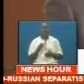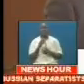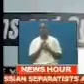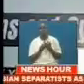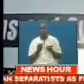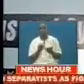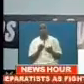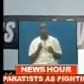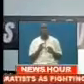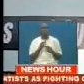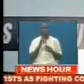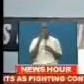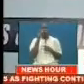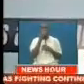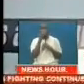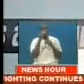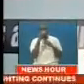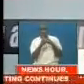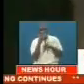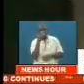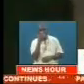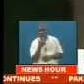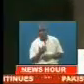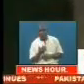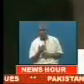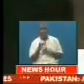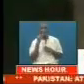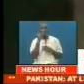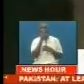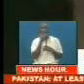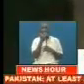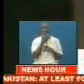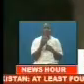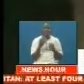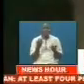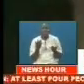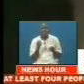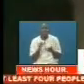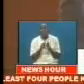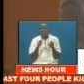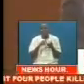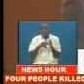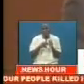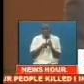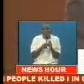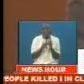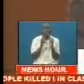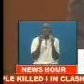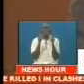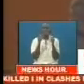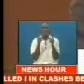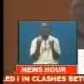somebody bleed from the nose or the body openings, and that makes it very,